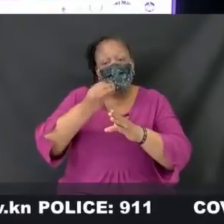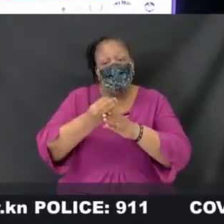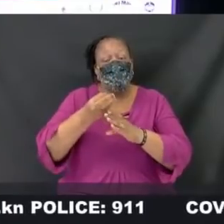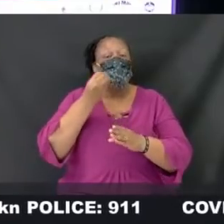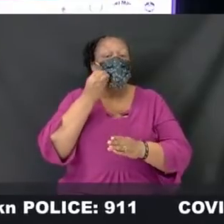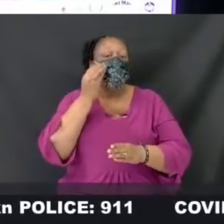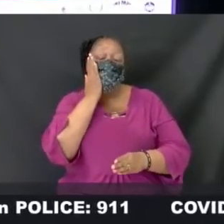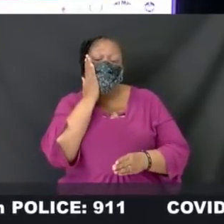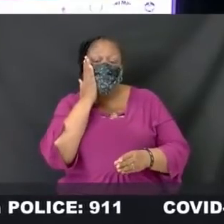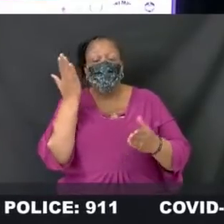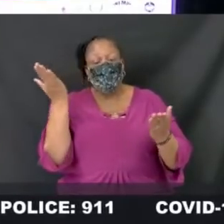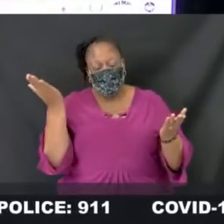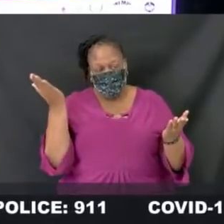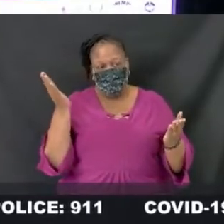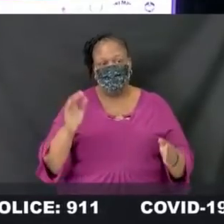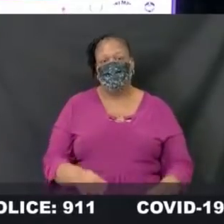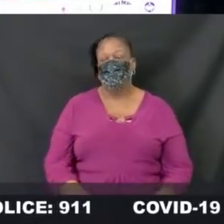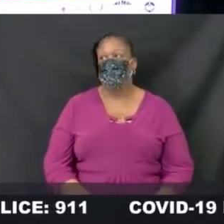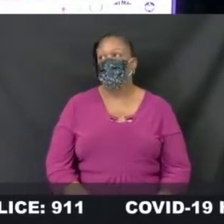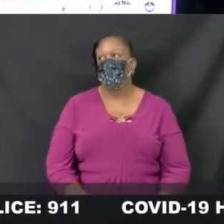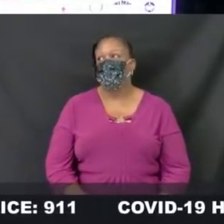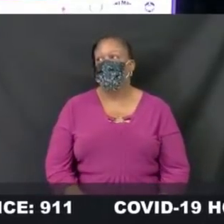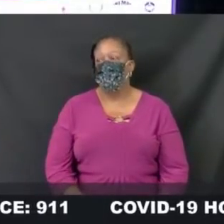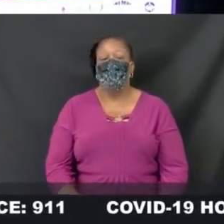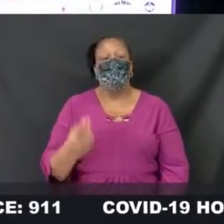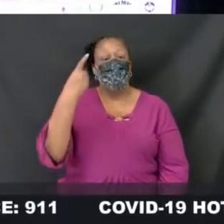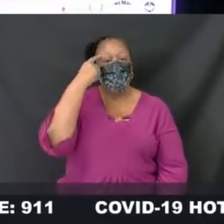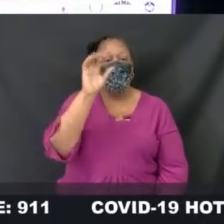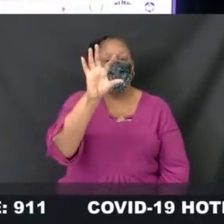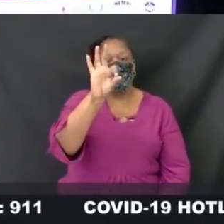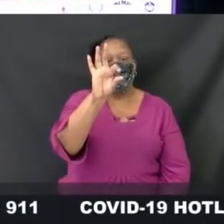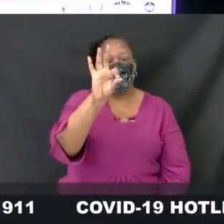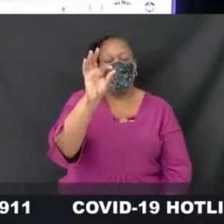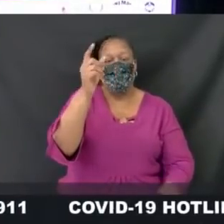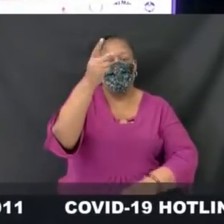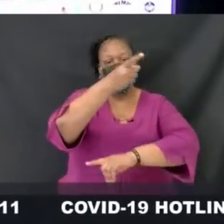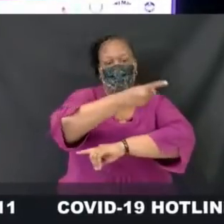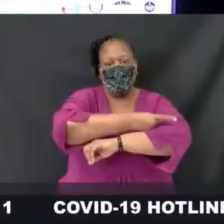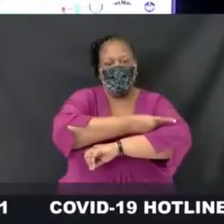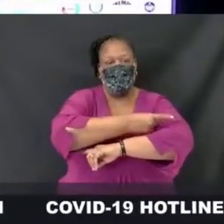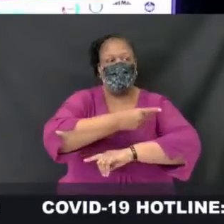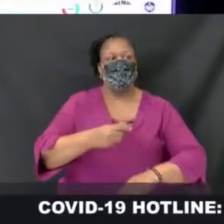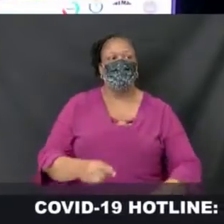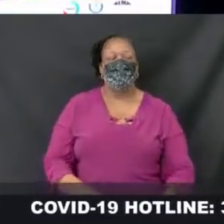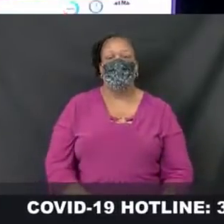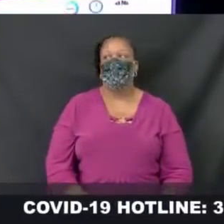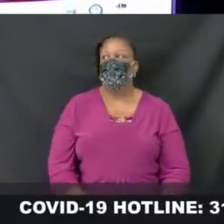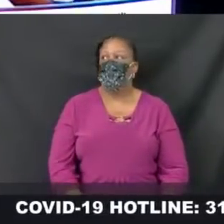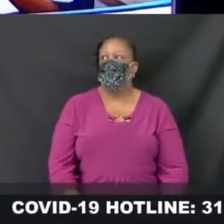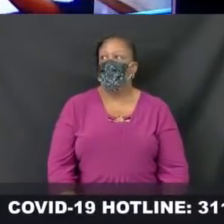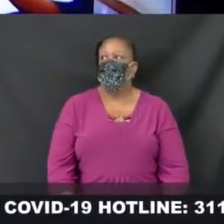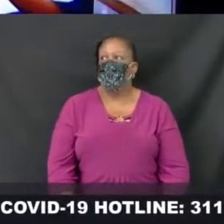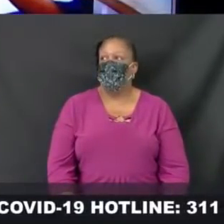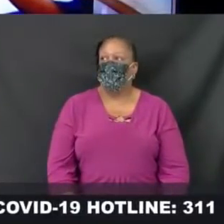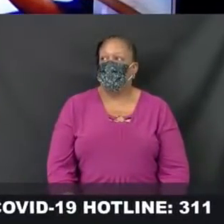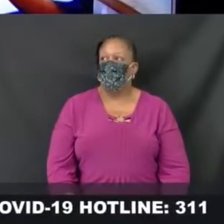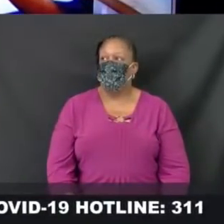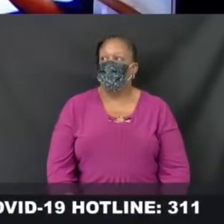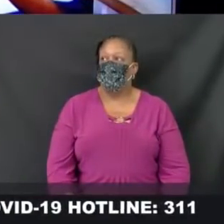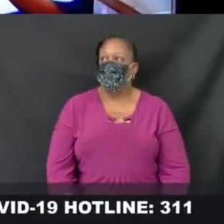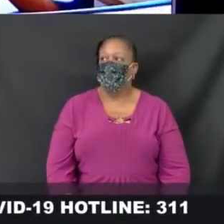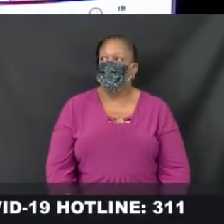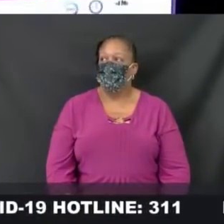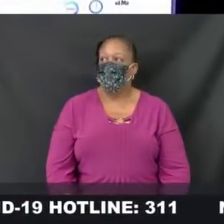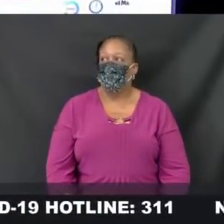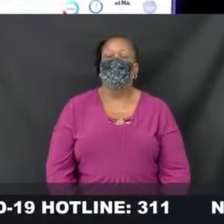COVID-19 certified hotel, or you could choose to quarantine at home, in which case you will be required to pay